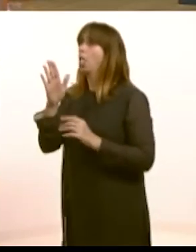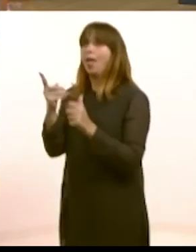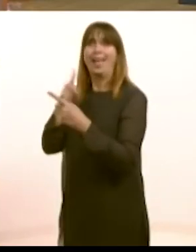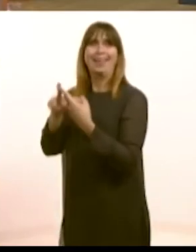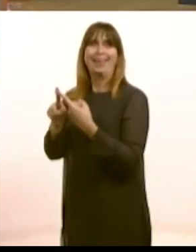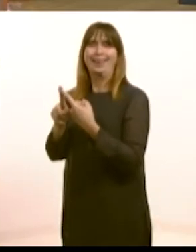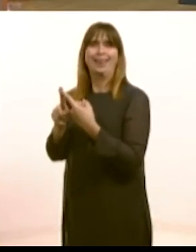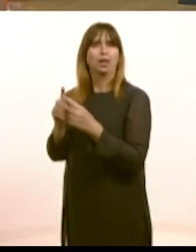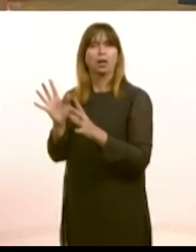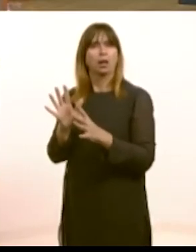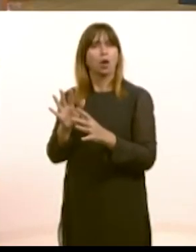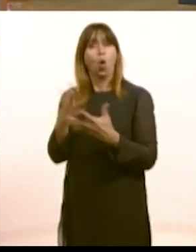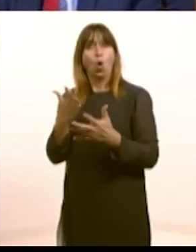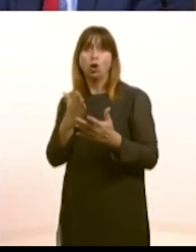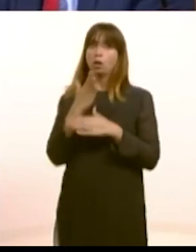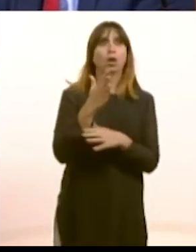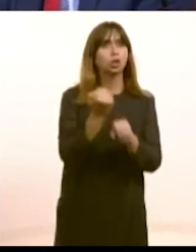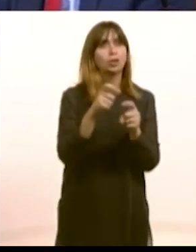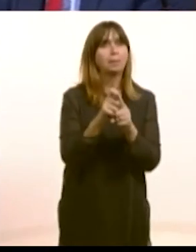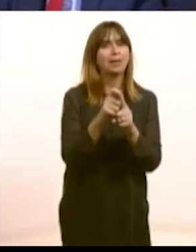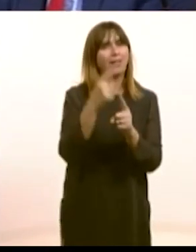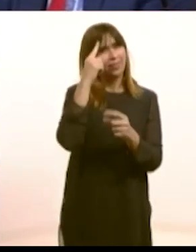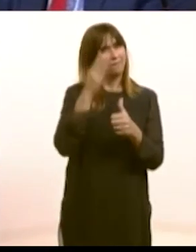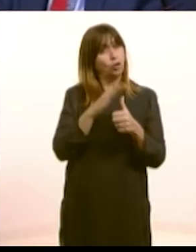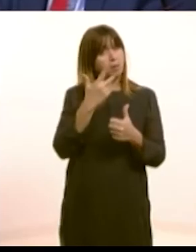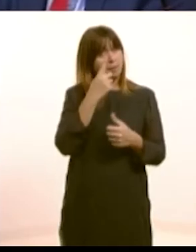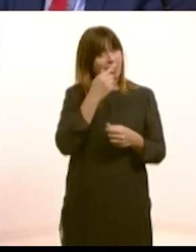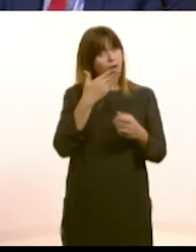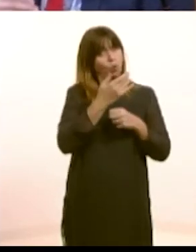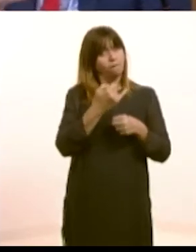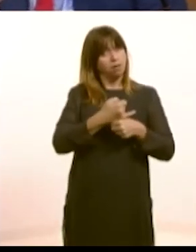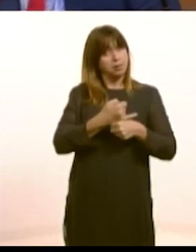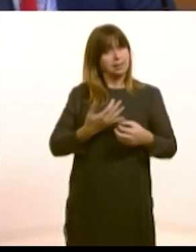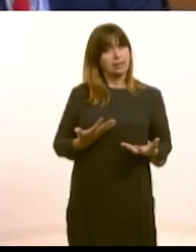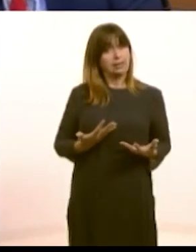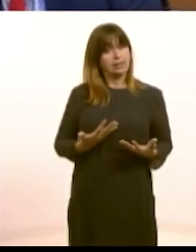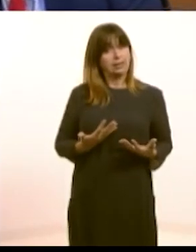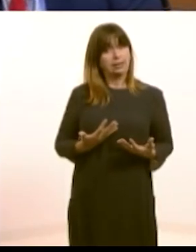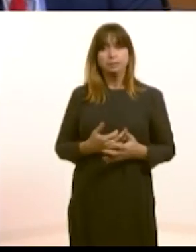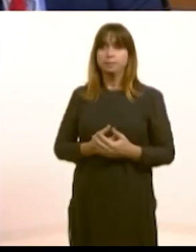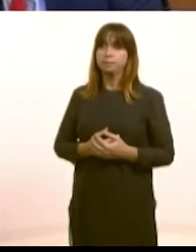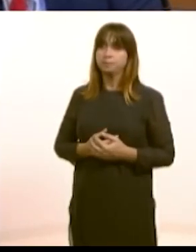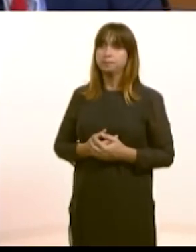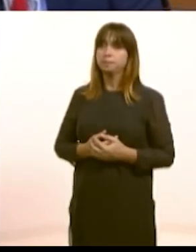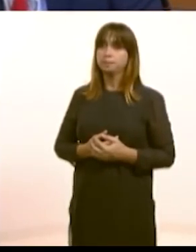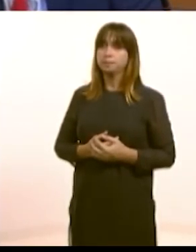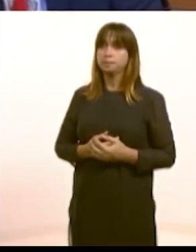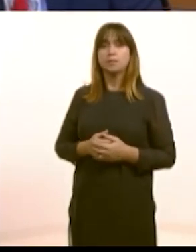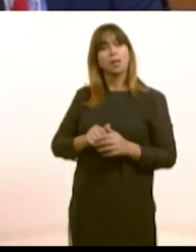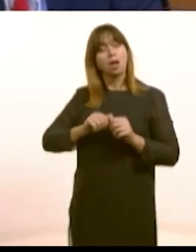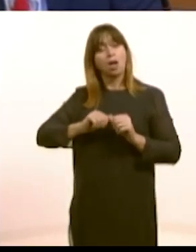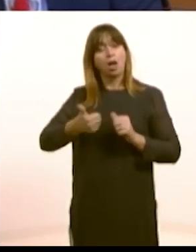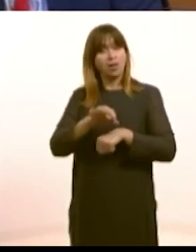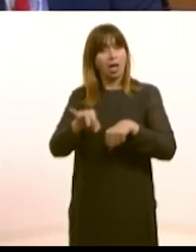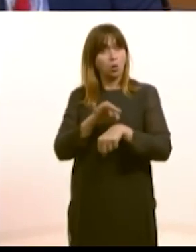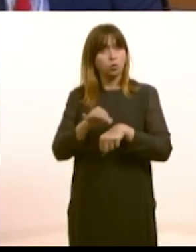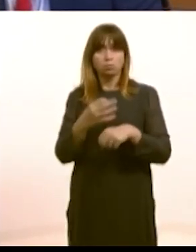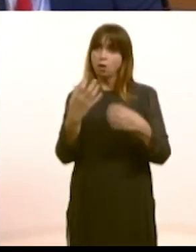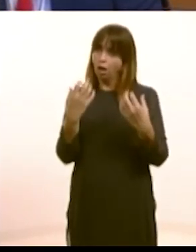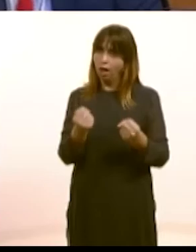indeed to a GP first. So that's already in train. In terms of out-of-hours, it's available